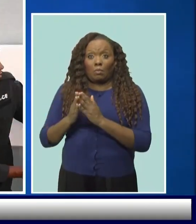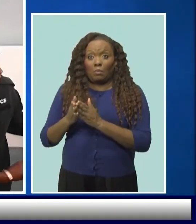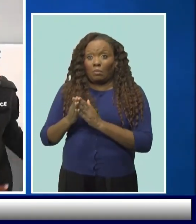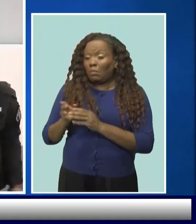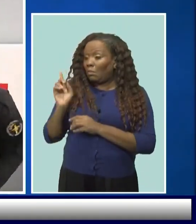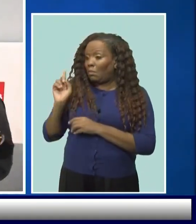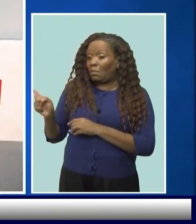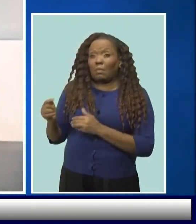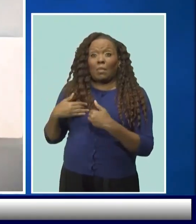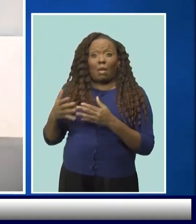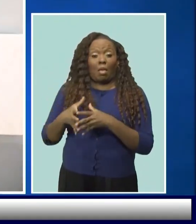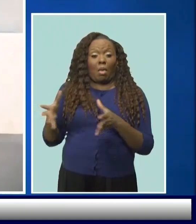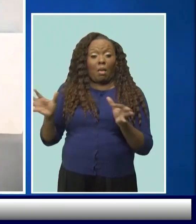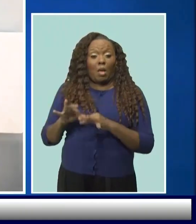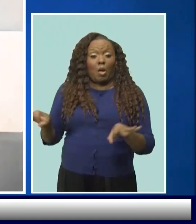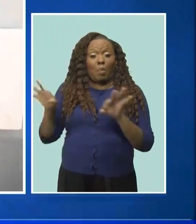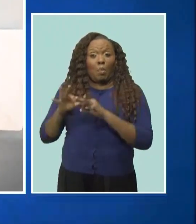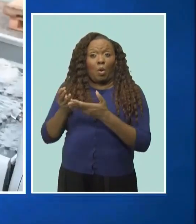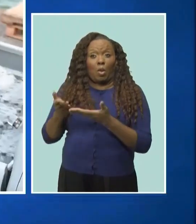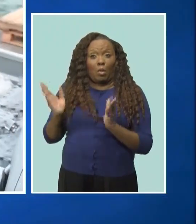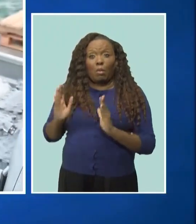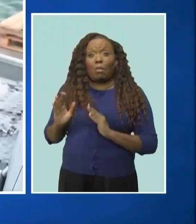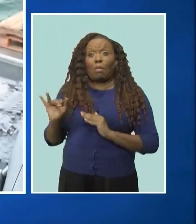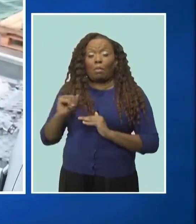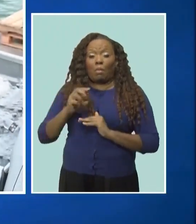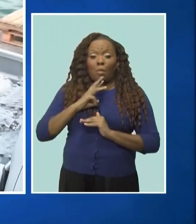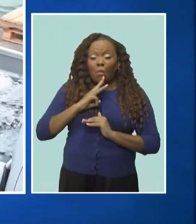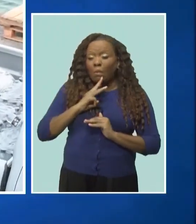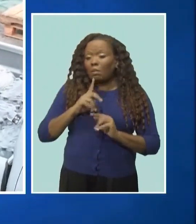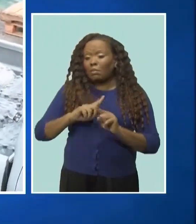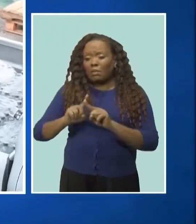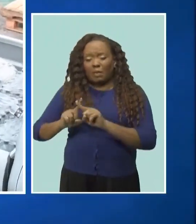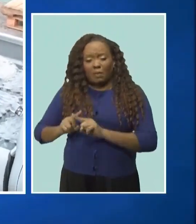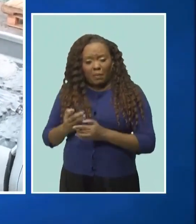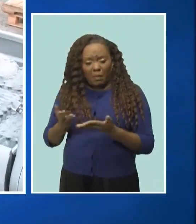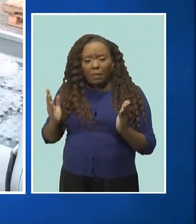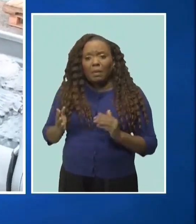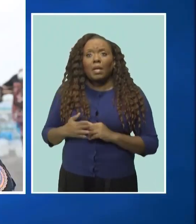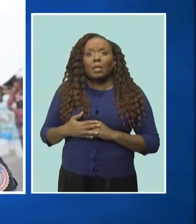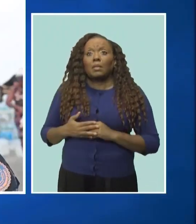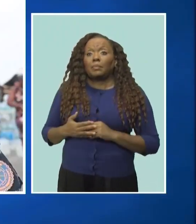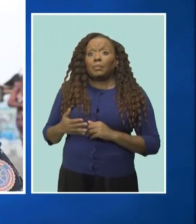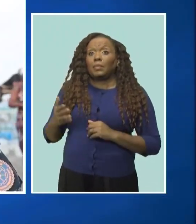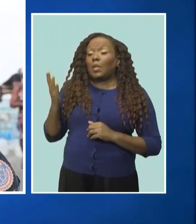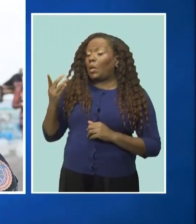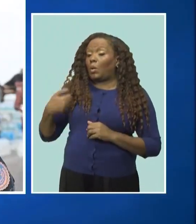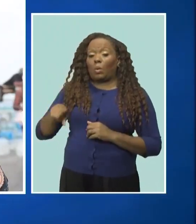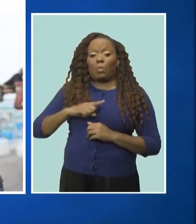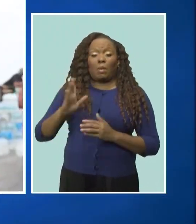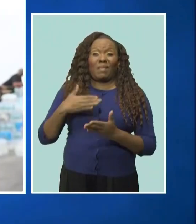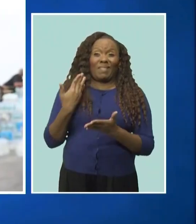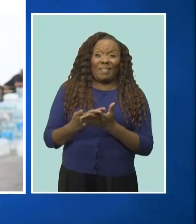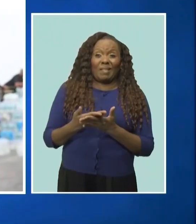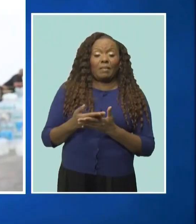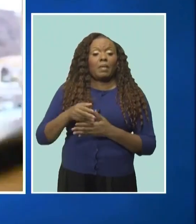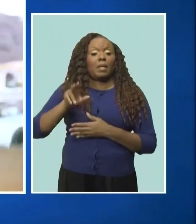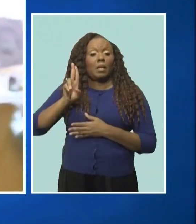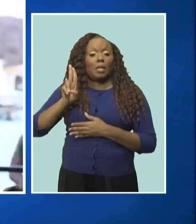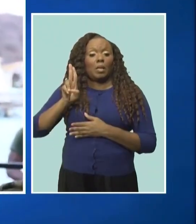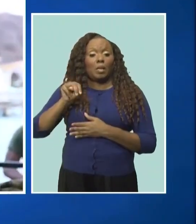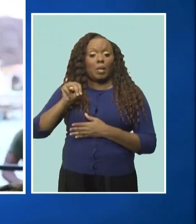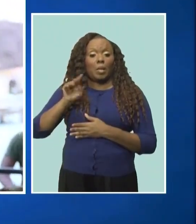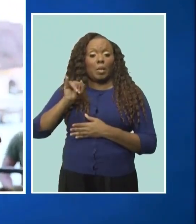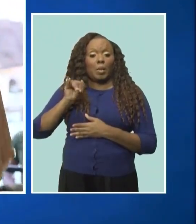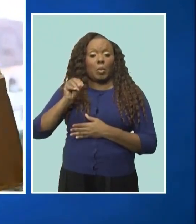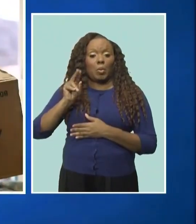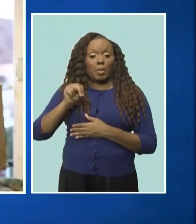it critical aid, resources and security. Just arrived here in Union Island to bring some aid to Union Island. We